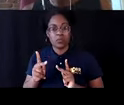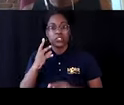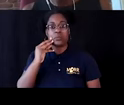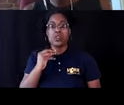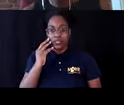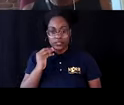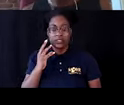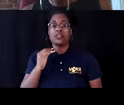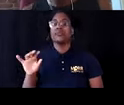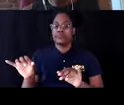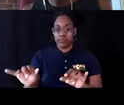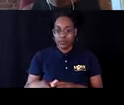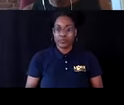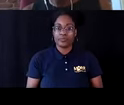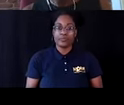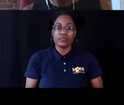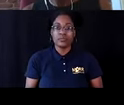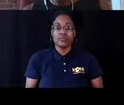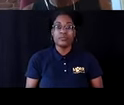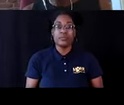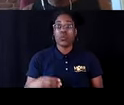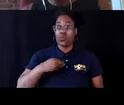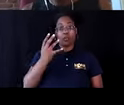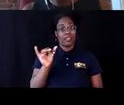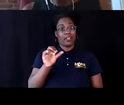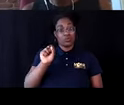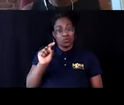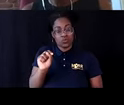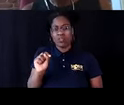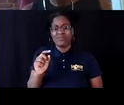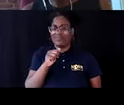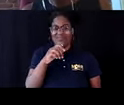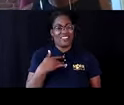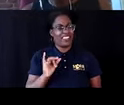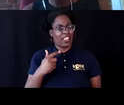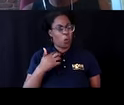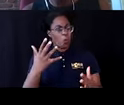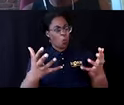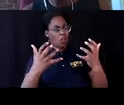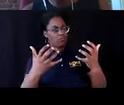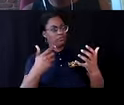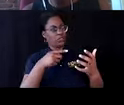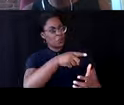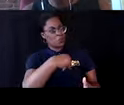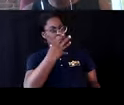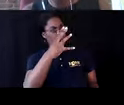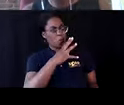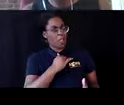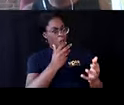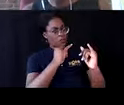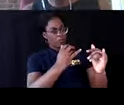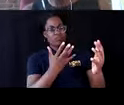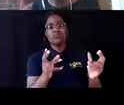Women like Sojourner Truth were not fighting to be white women. They were fighting to free Black women from oppression. And they frequently criticized the